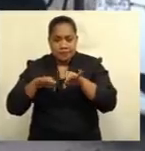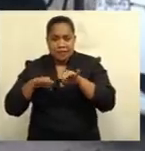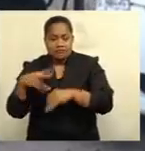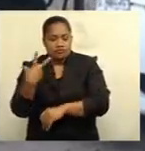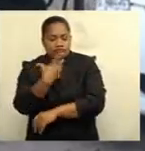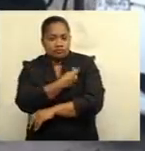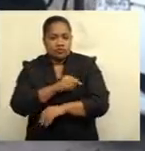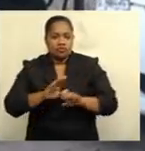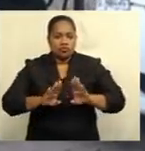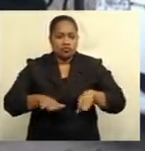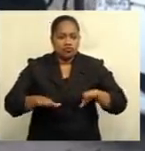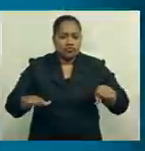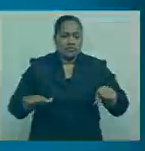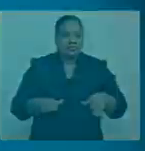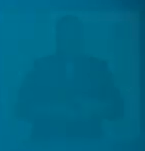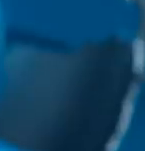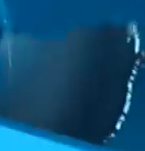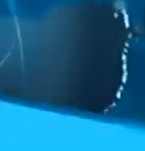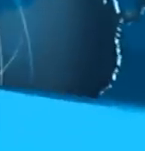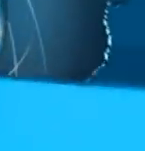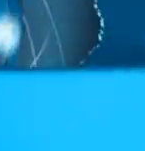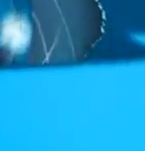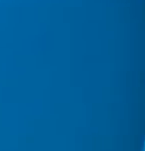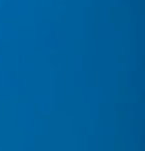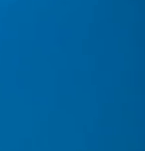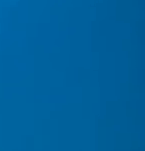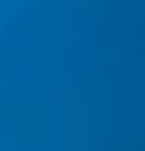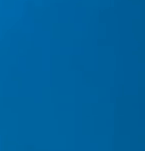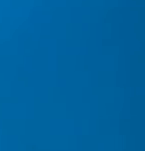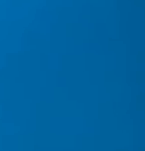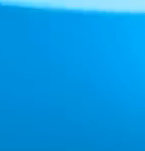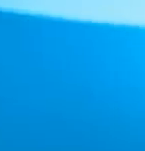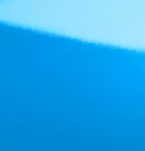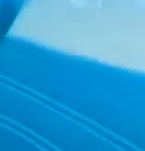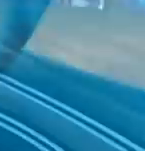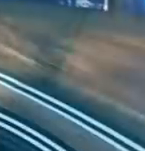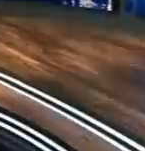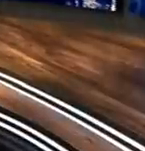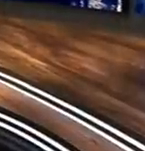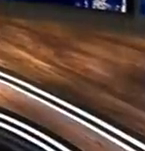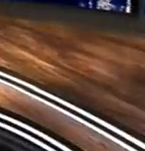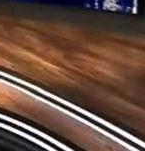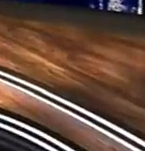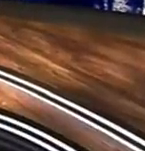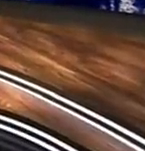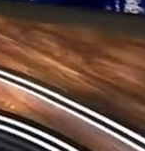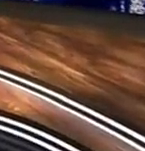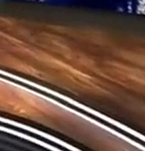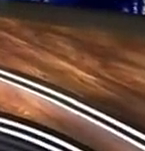children. From the studios of FBC Suva, Edwin Nana.